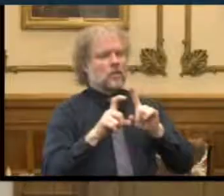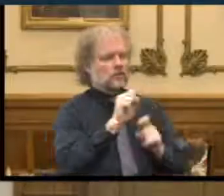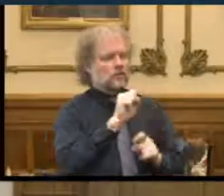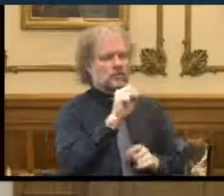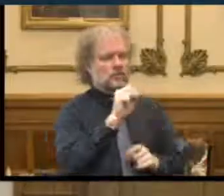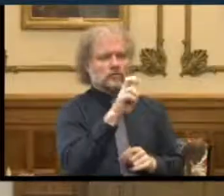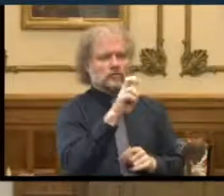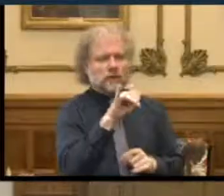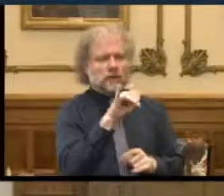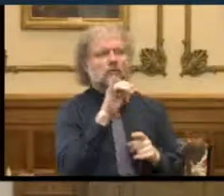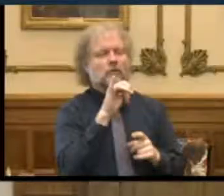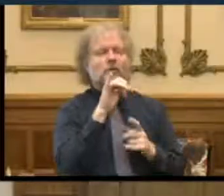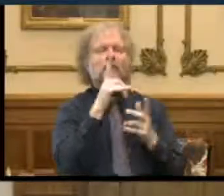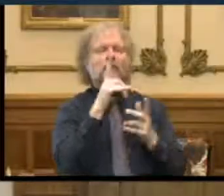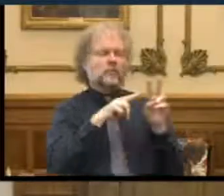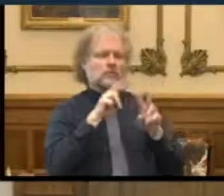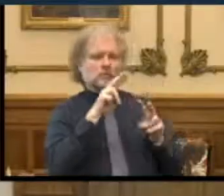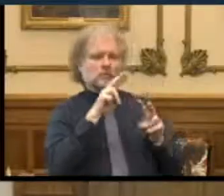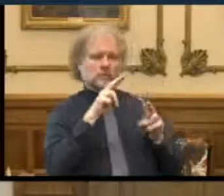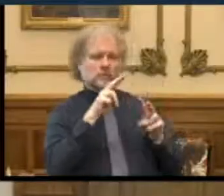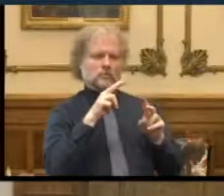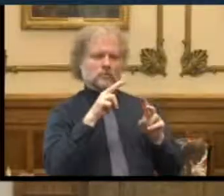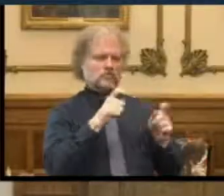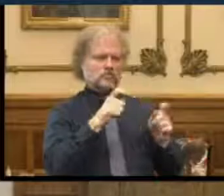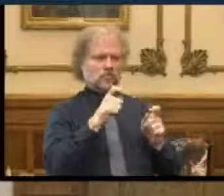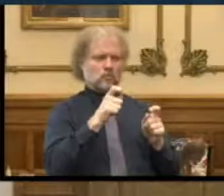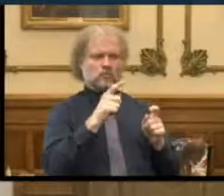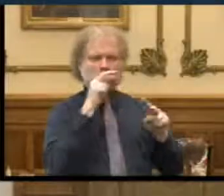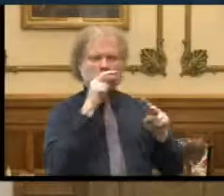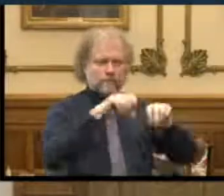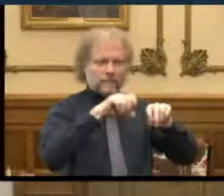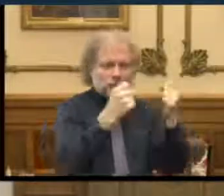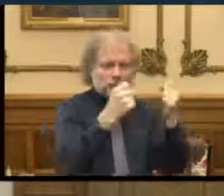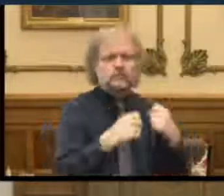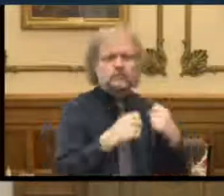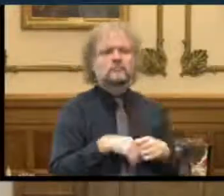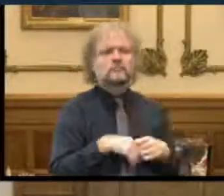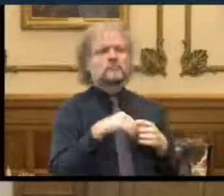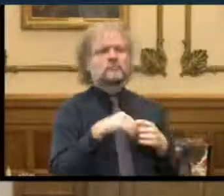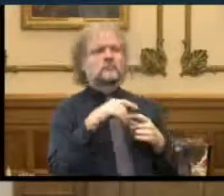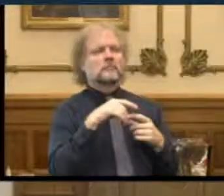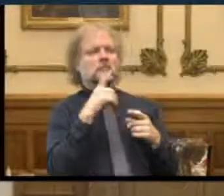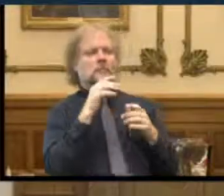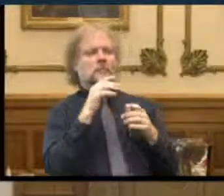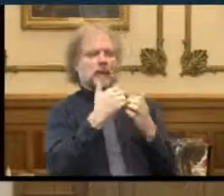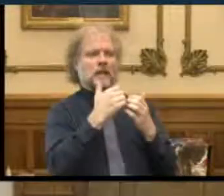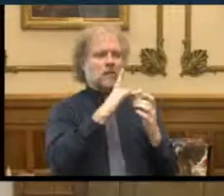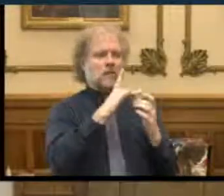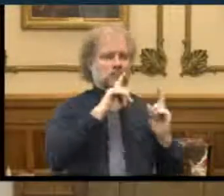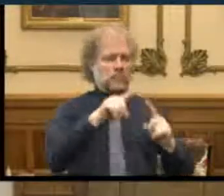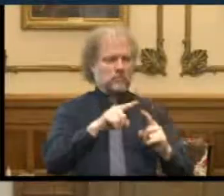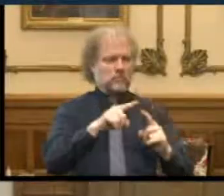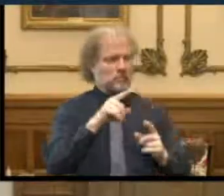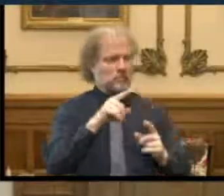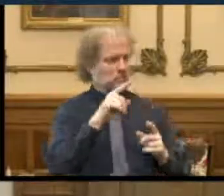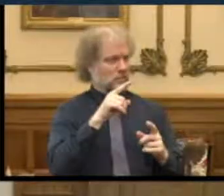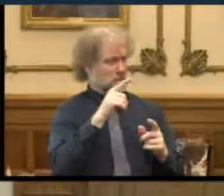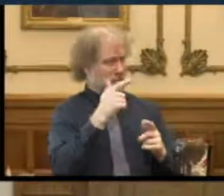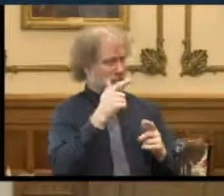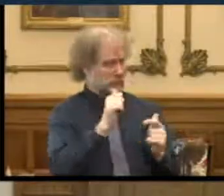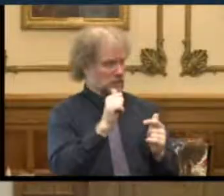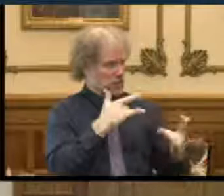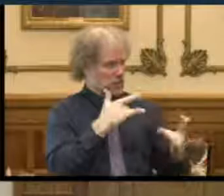looking for infection control violations and trying to help guide the coronavirus response. Is there any concern